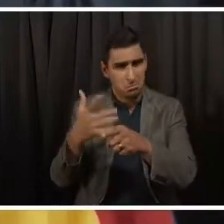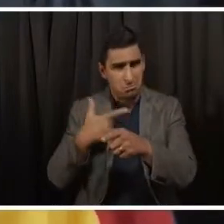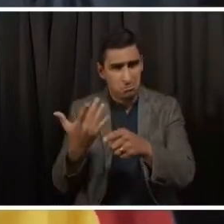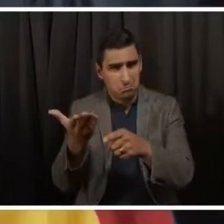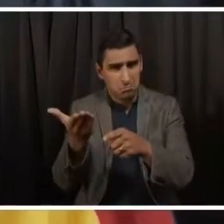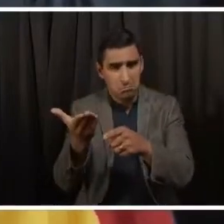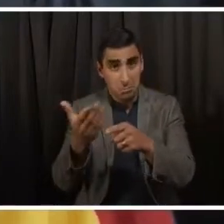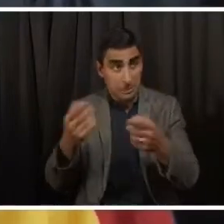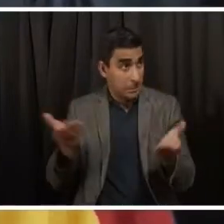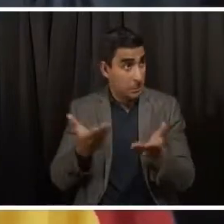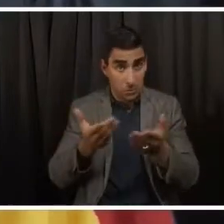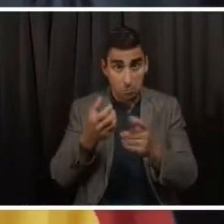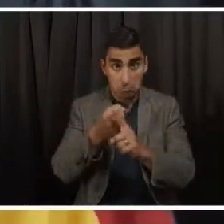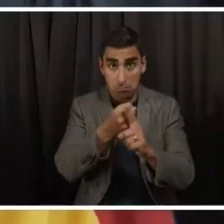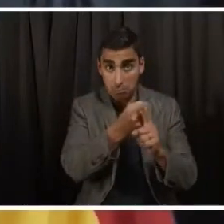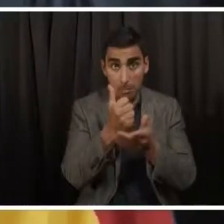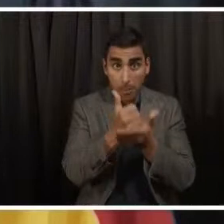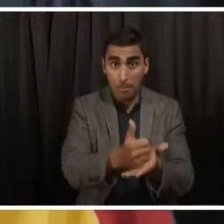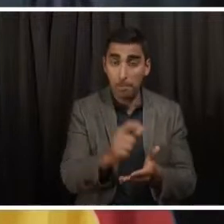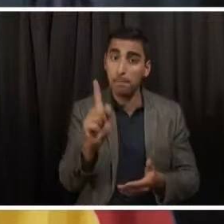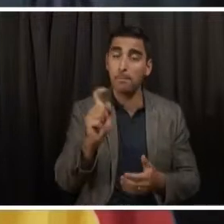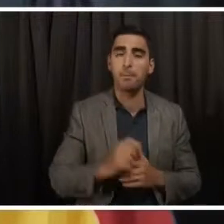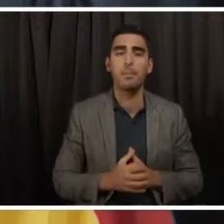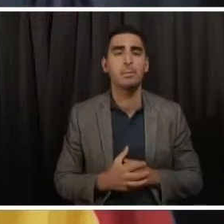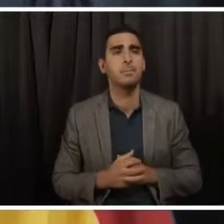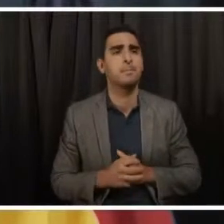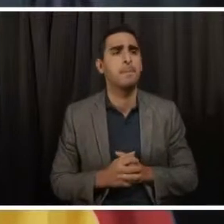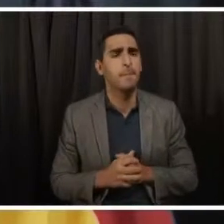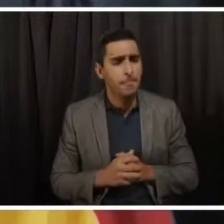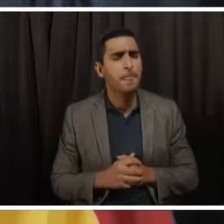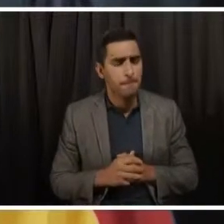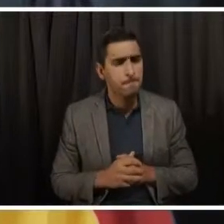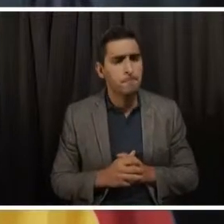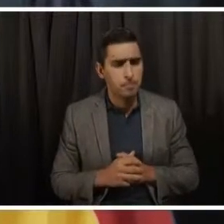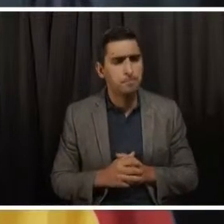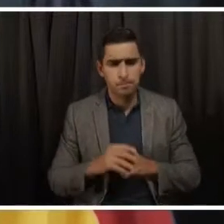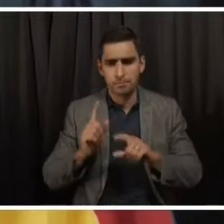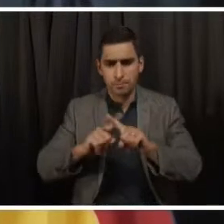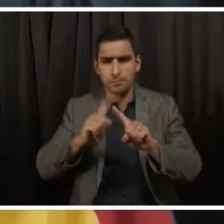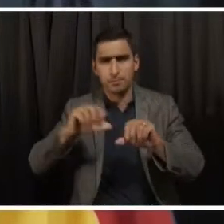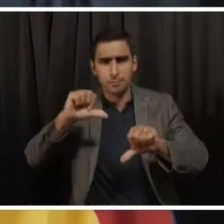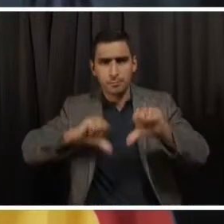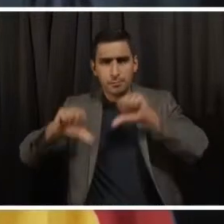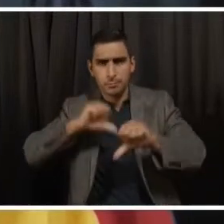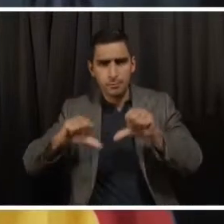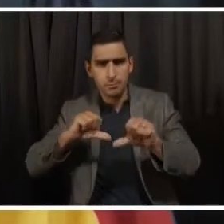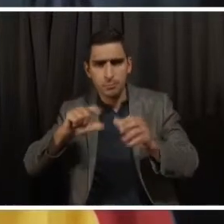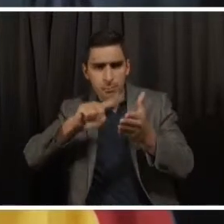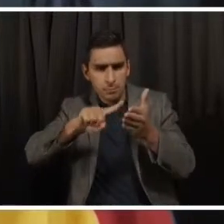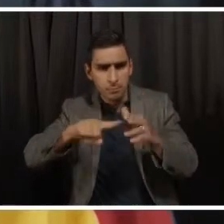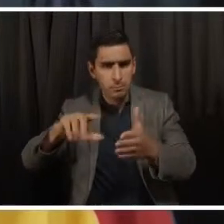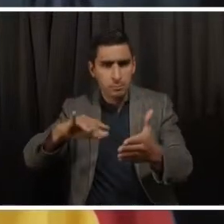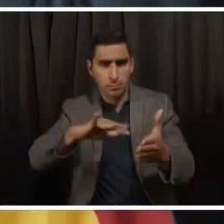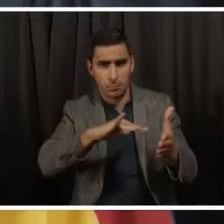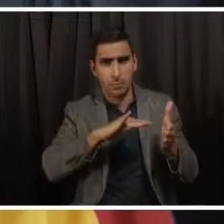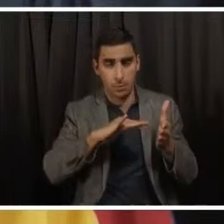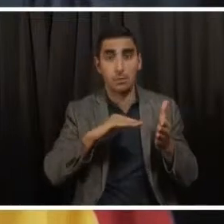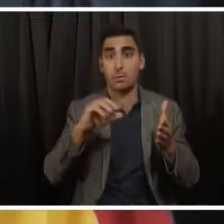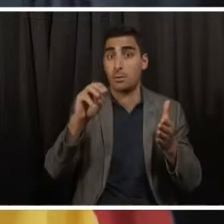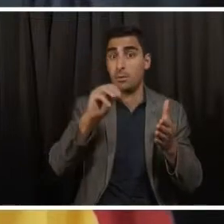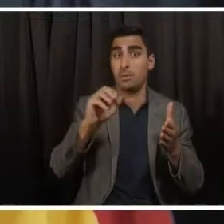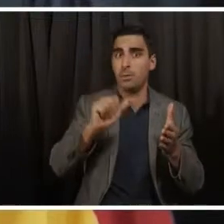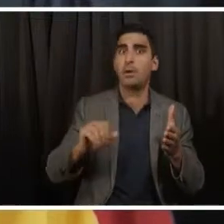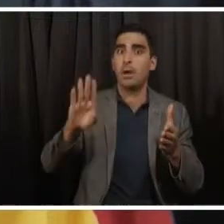Thanks. Yes, absolutely. So we know from a number of scientific studies that have been done that monoclonal antibodies can really have